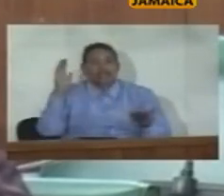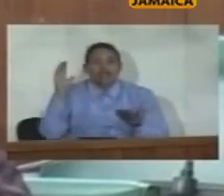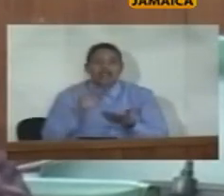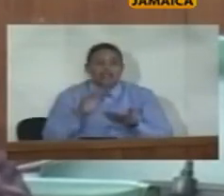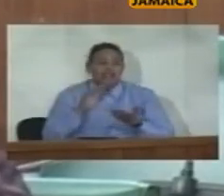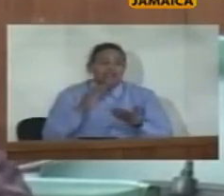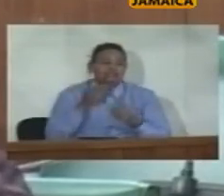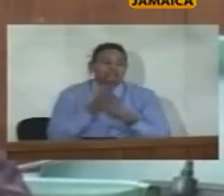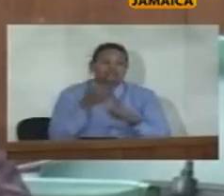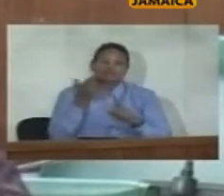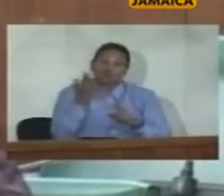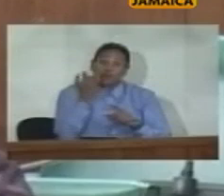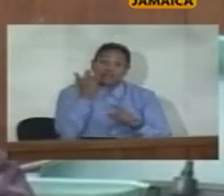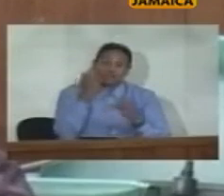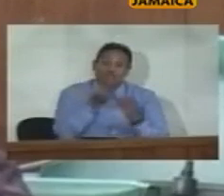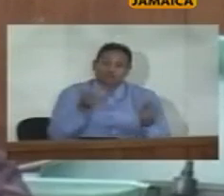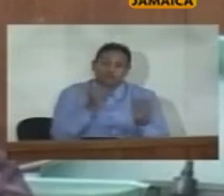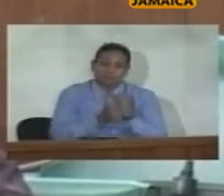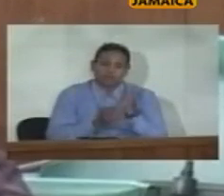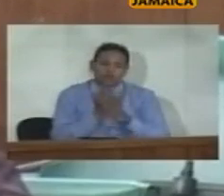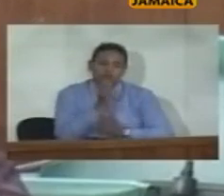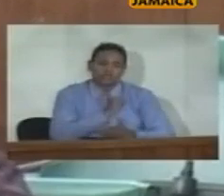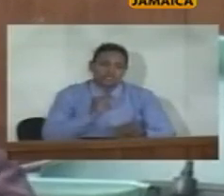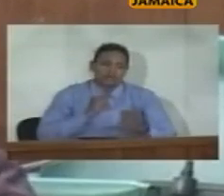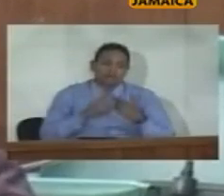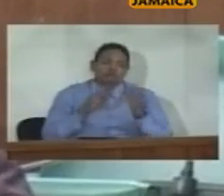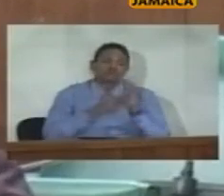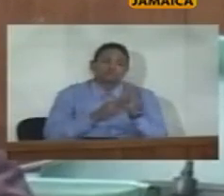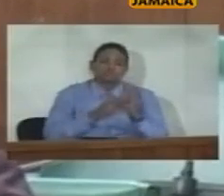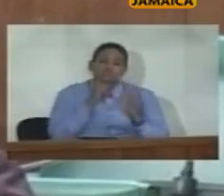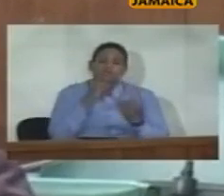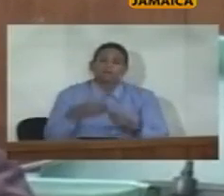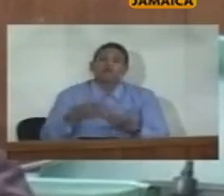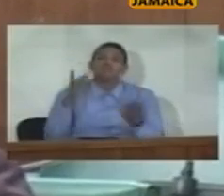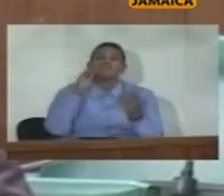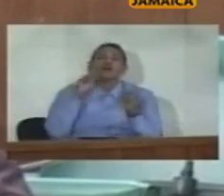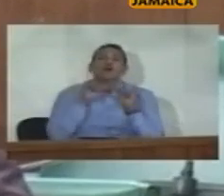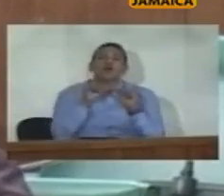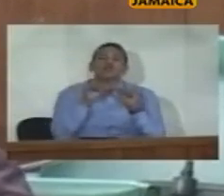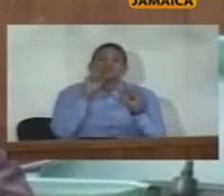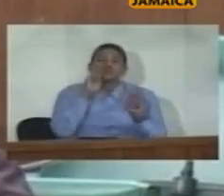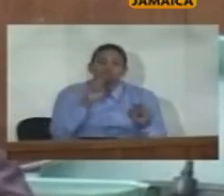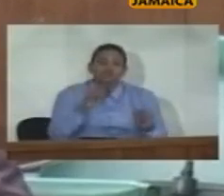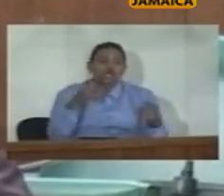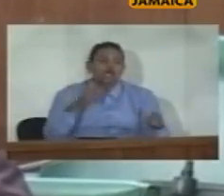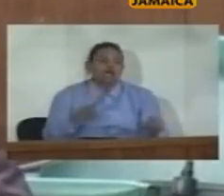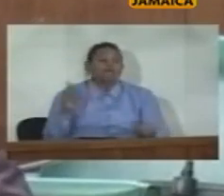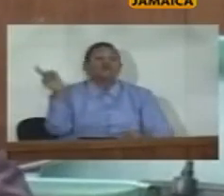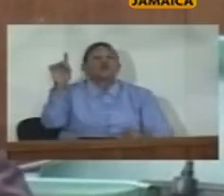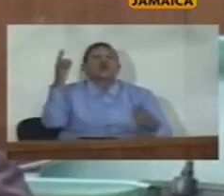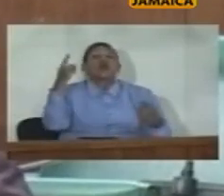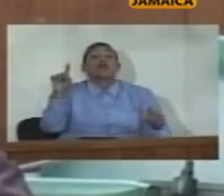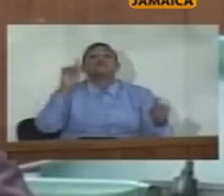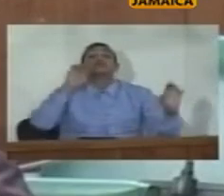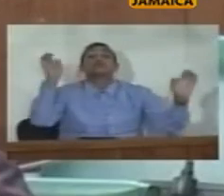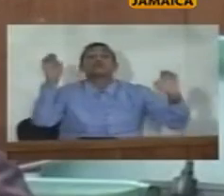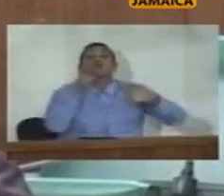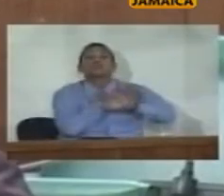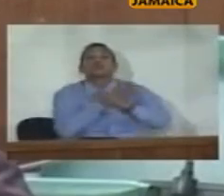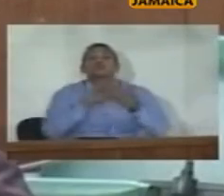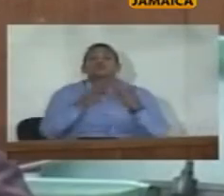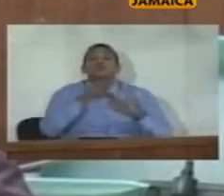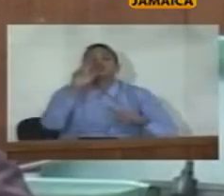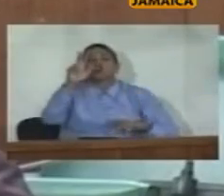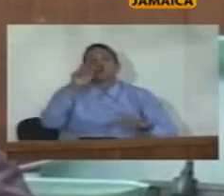is passed by the Senate and House of Representatives providing for the continuance thereof. And whereas the Emergency Powers number 3